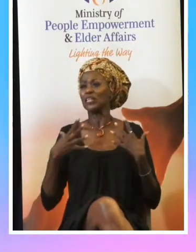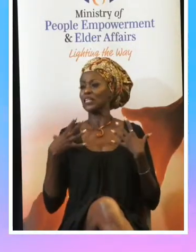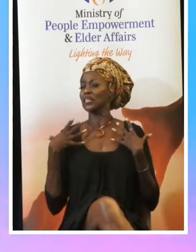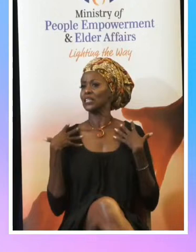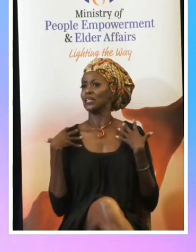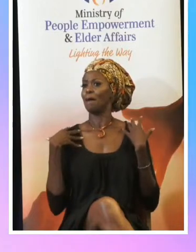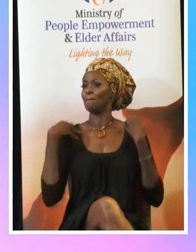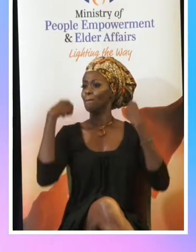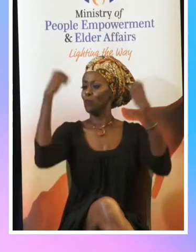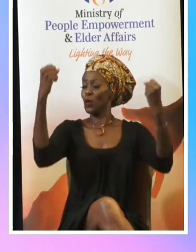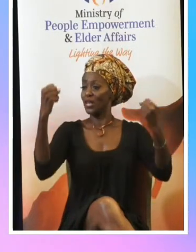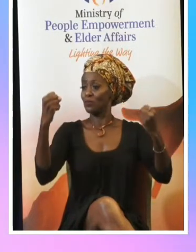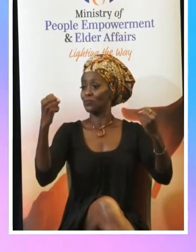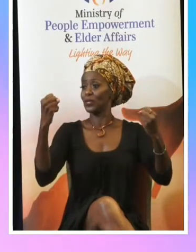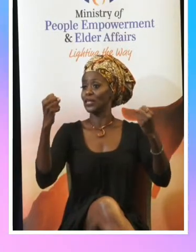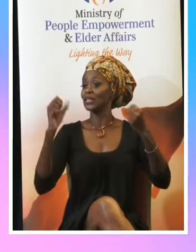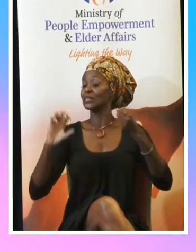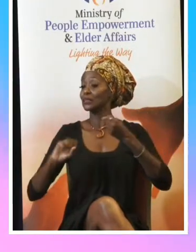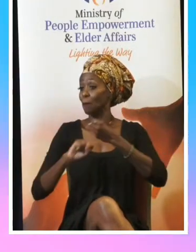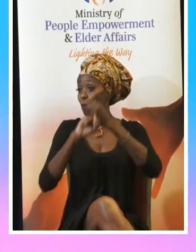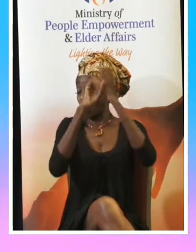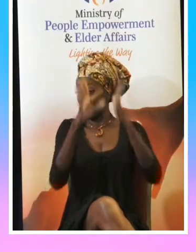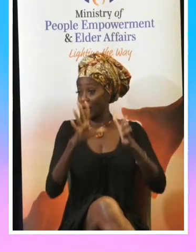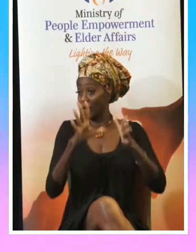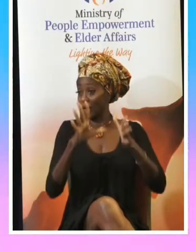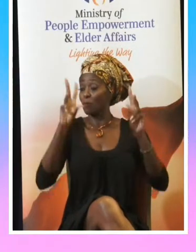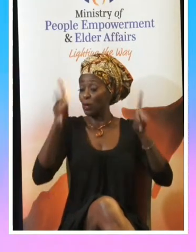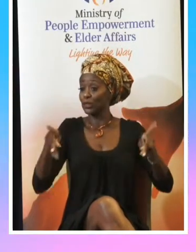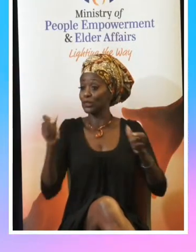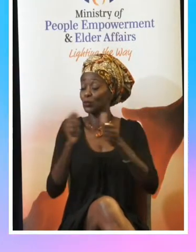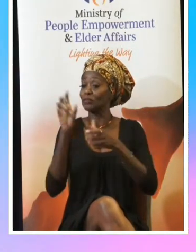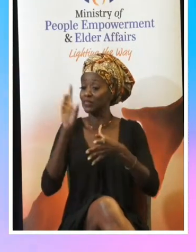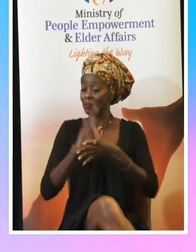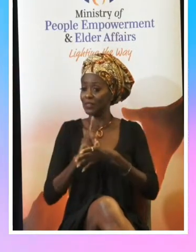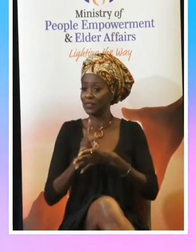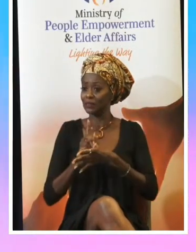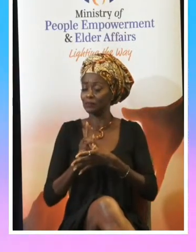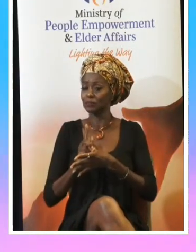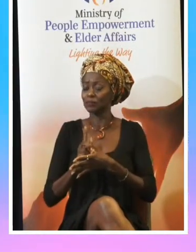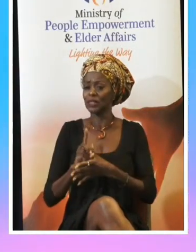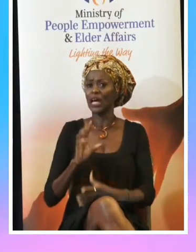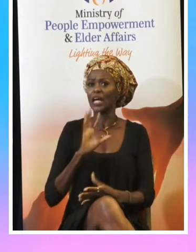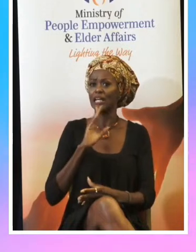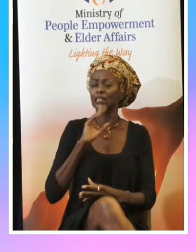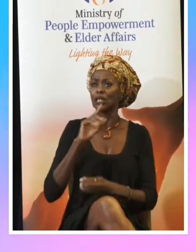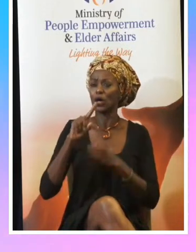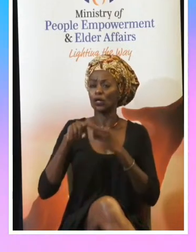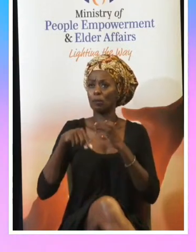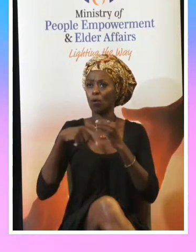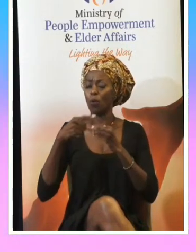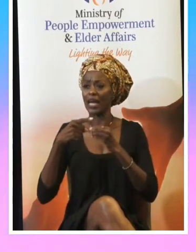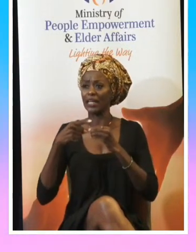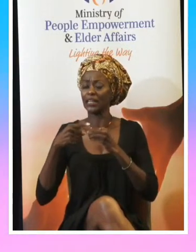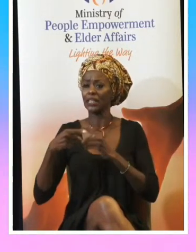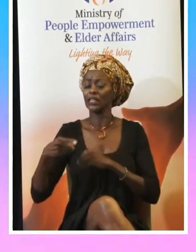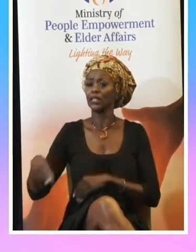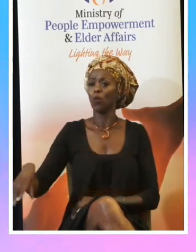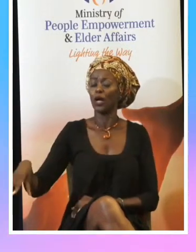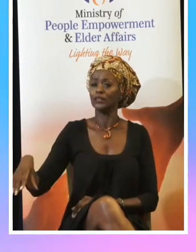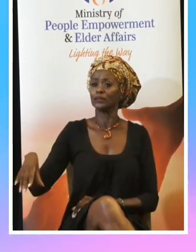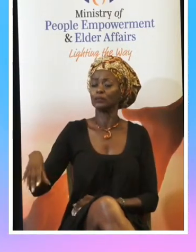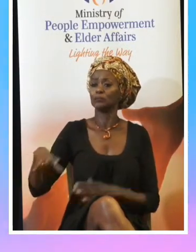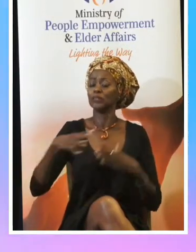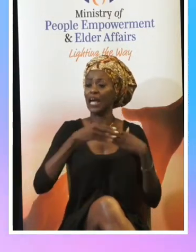disabilities himself. He talks about when he was chairing the commission on